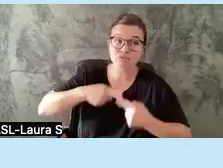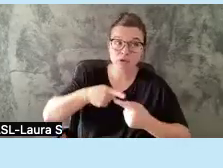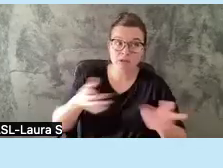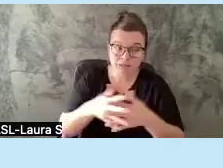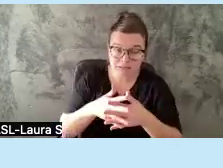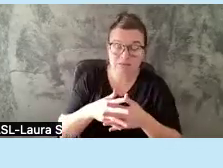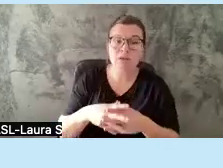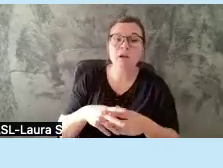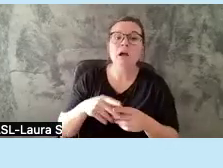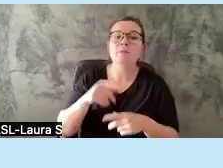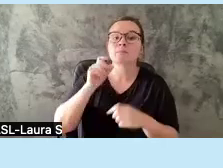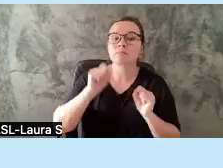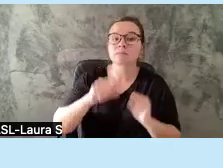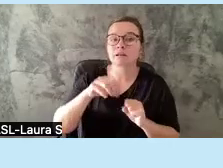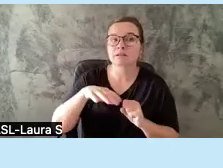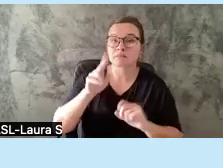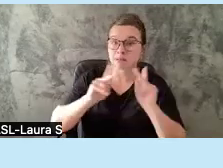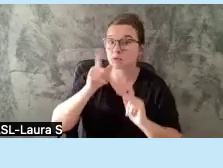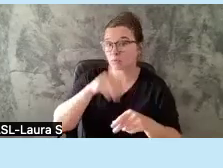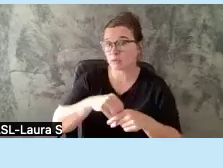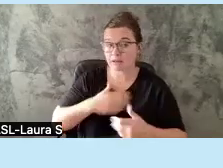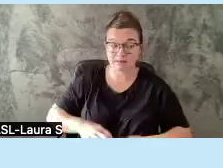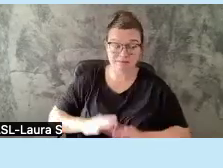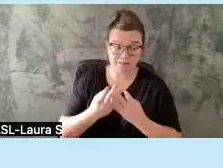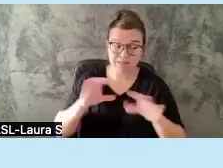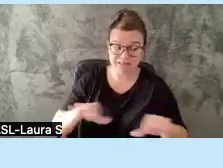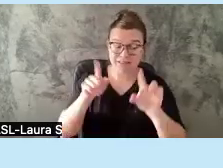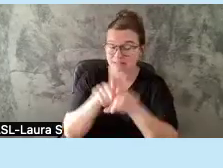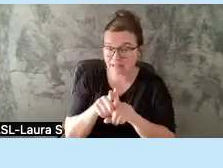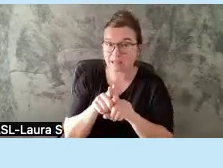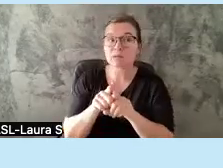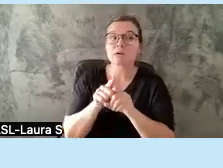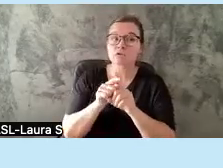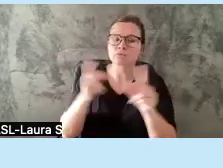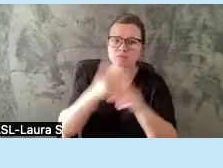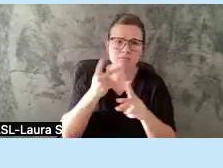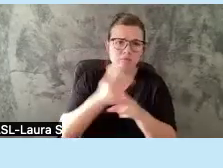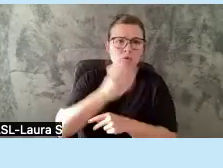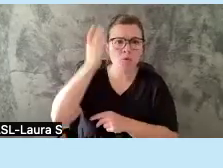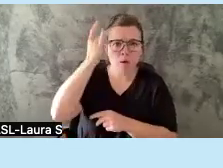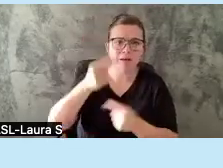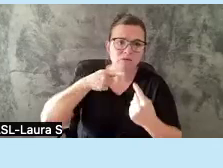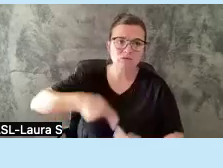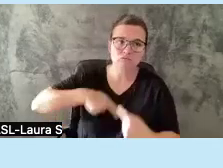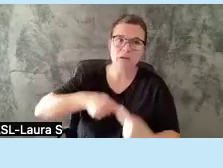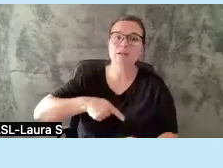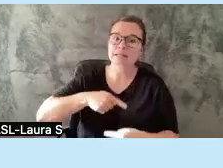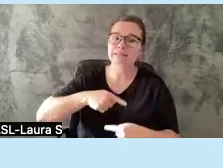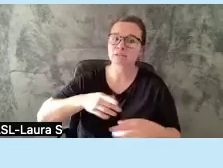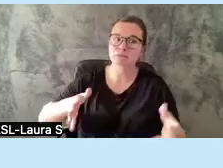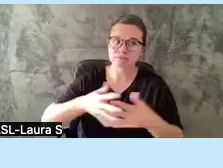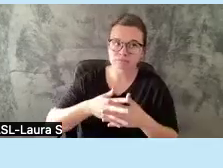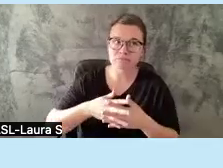And I can share that there are people in my family who have done this to kind of suss out why they're struggling to conceive and have